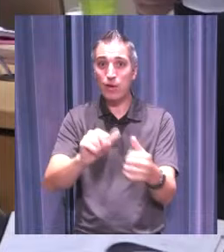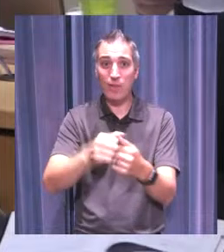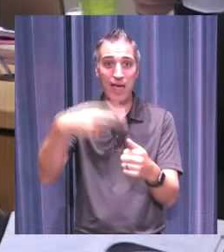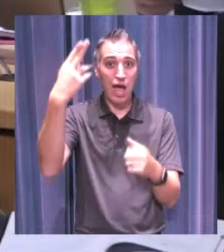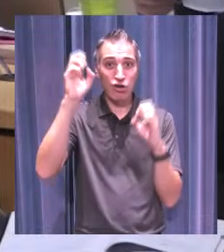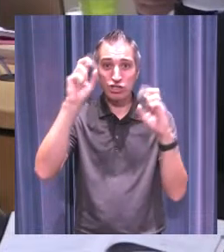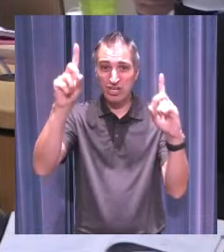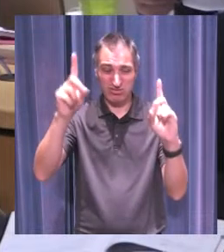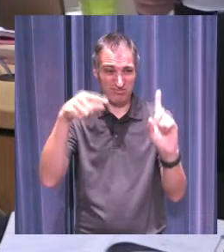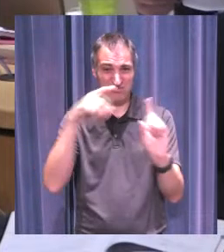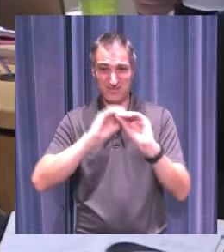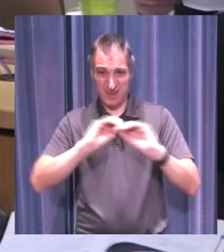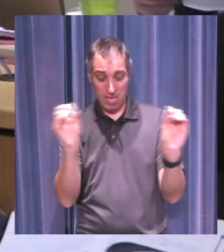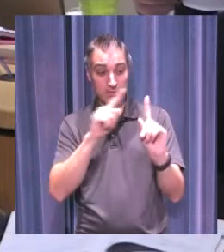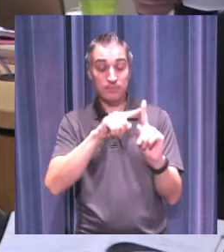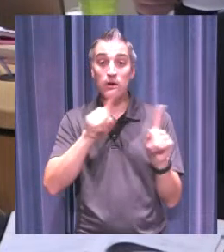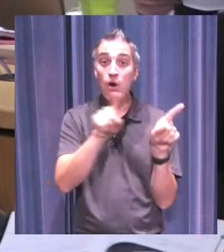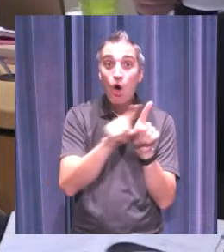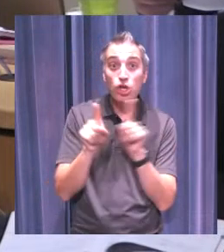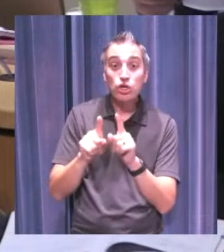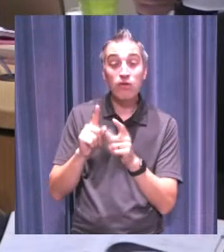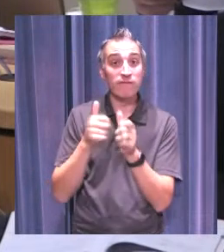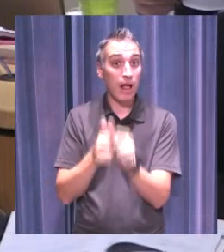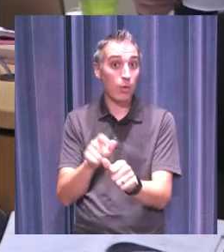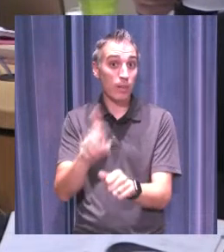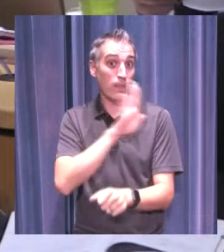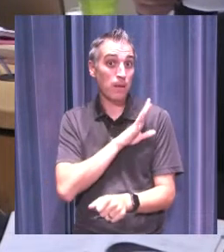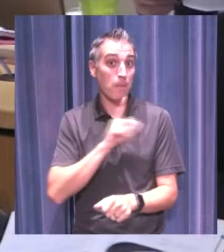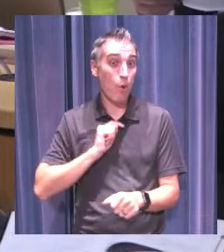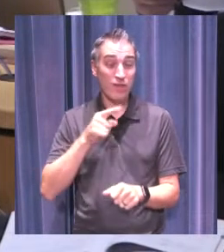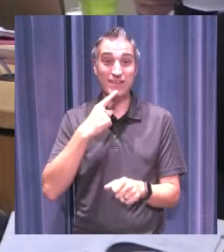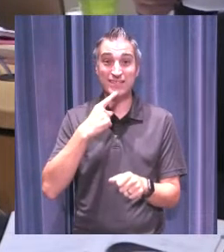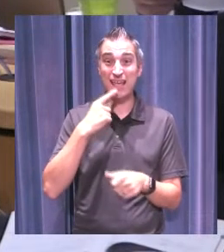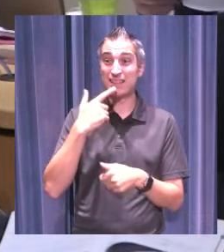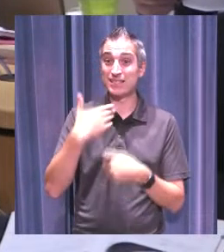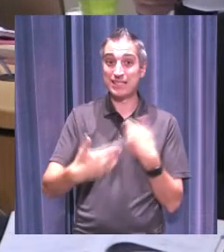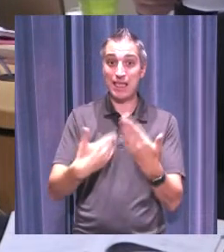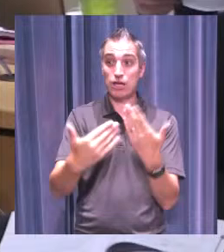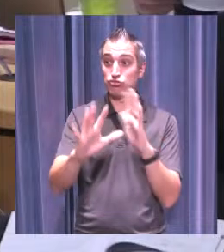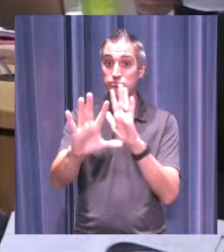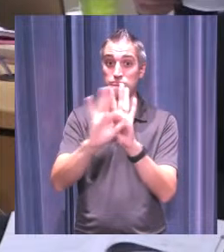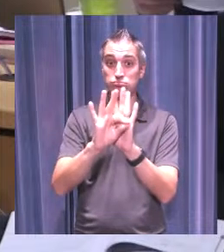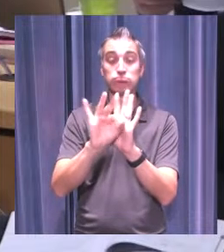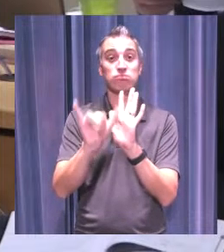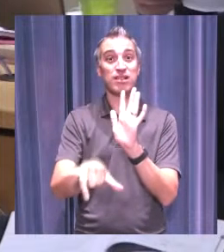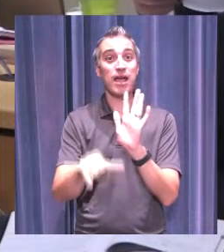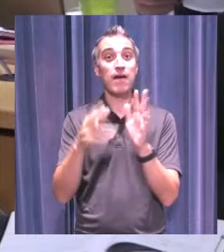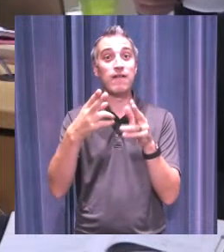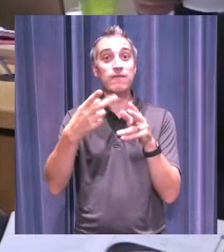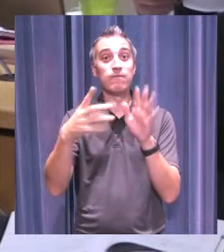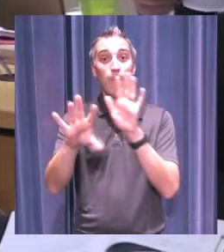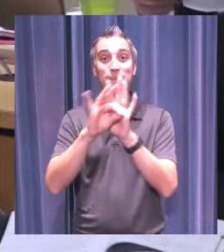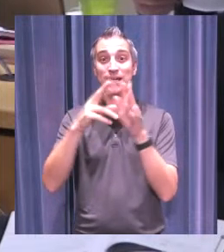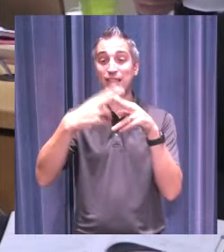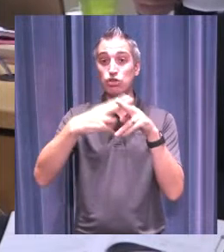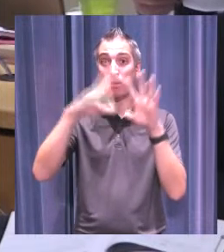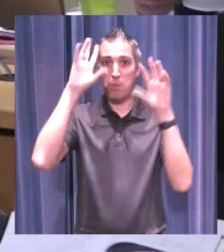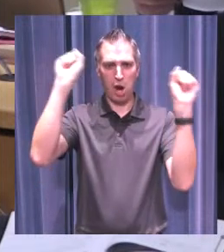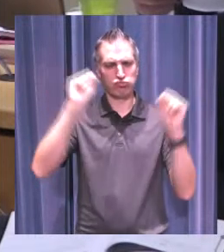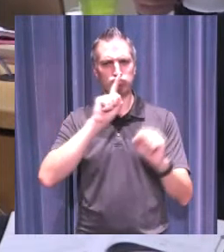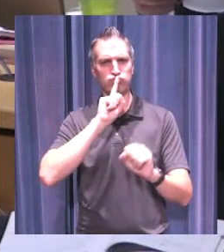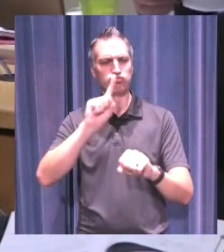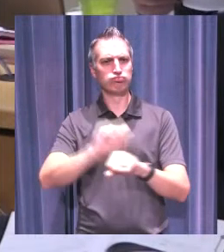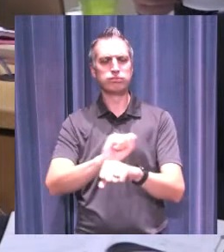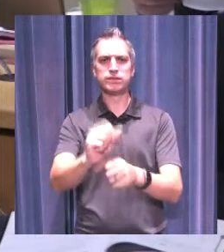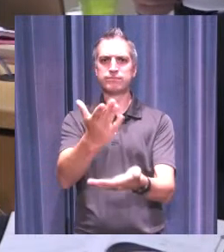education. Additionally, according to the board, the selection process they utilized in appointing the interim president was a completely valid